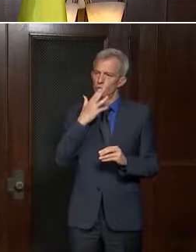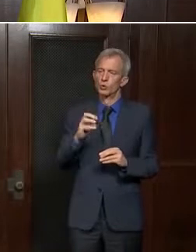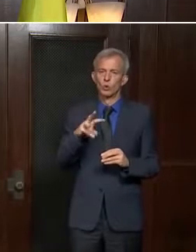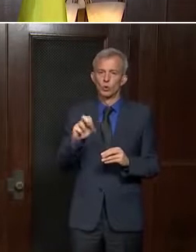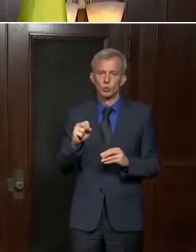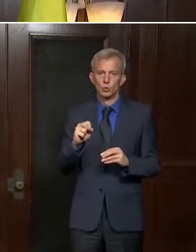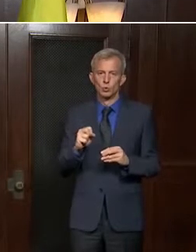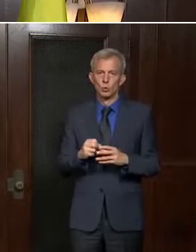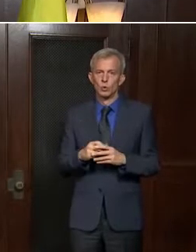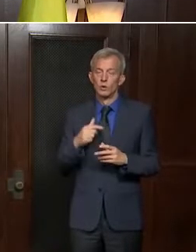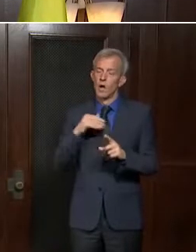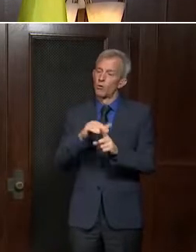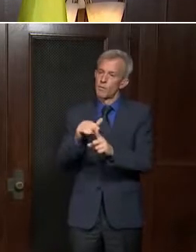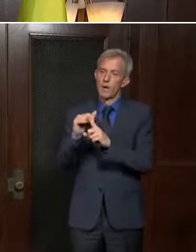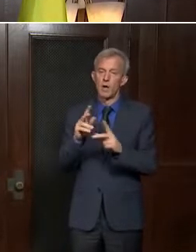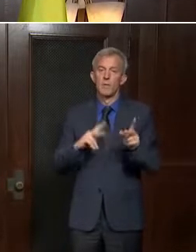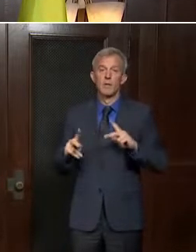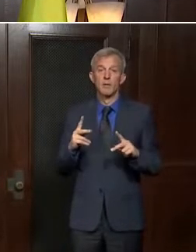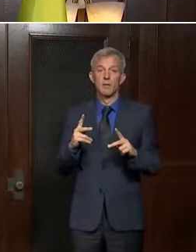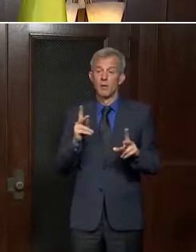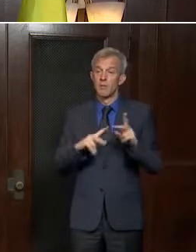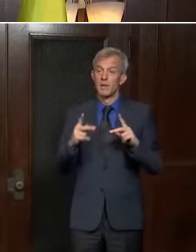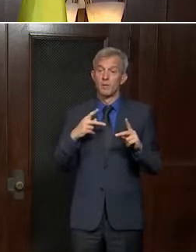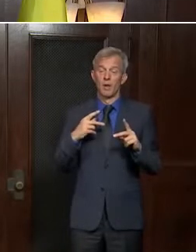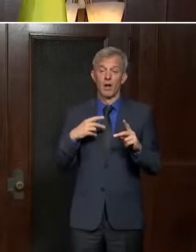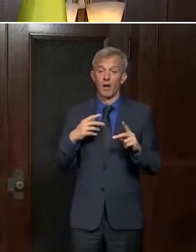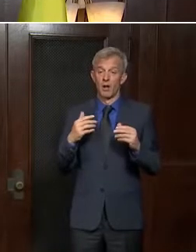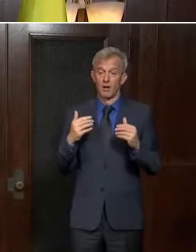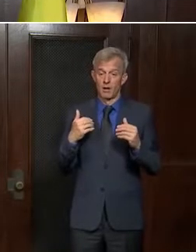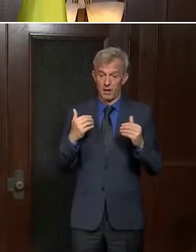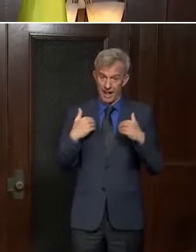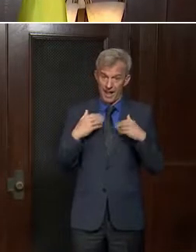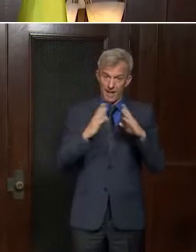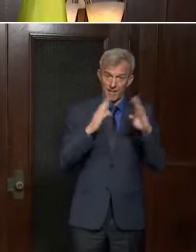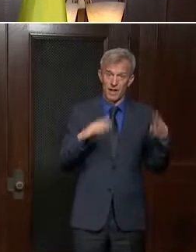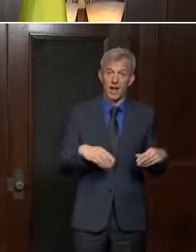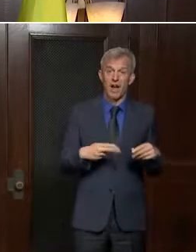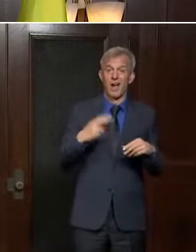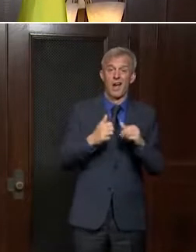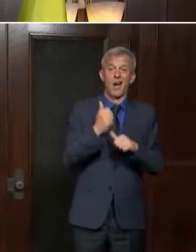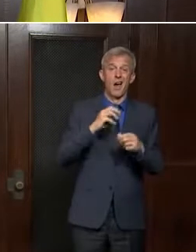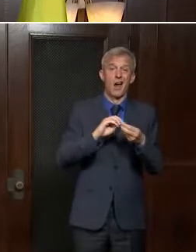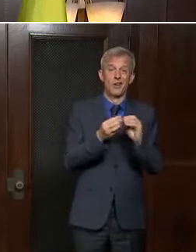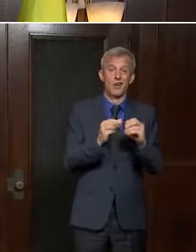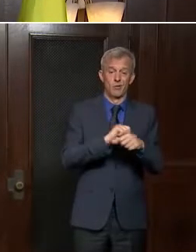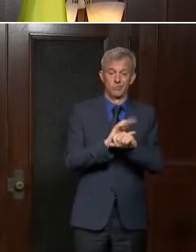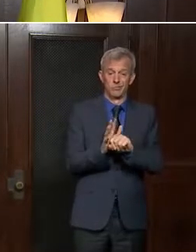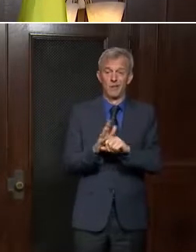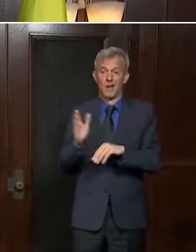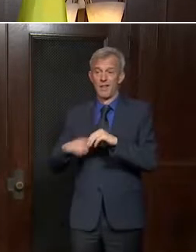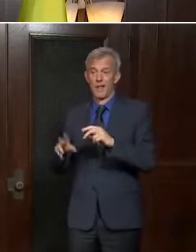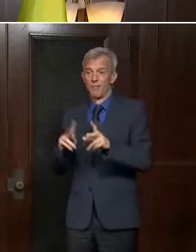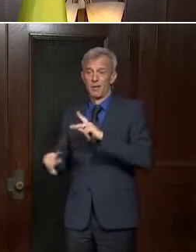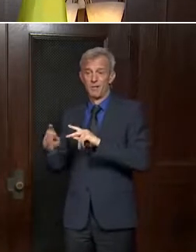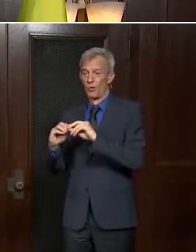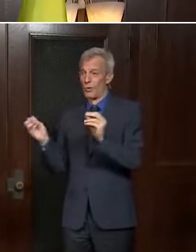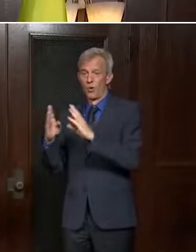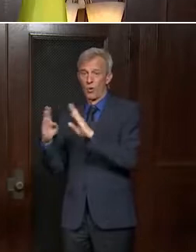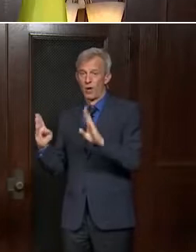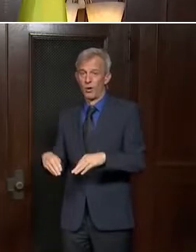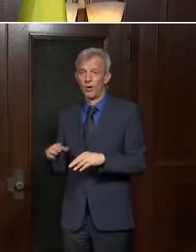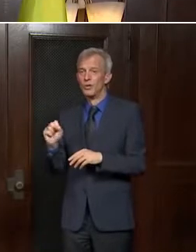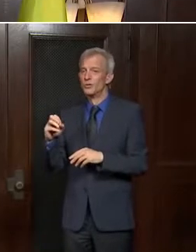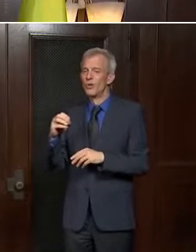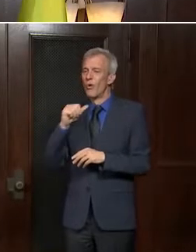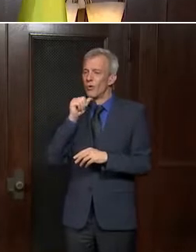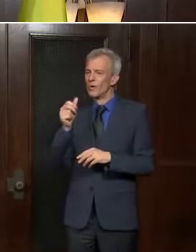people that folks who are housed had much higher numbers of COVID-19 than people who are unhoused. So this is not something coming